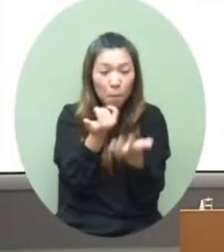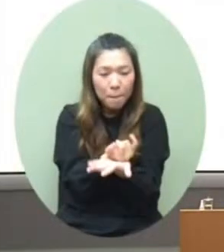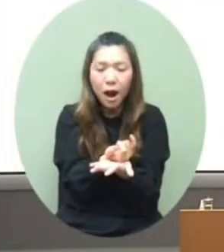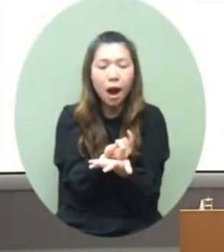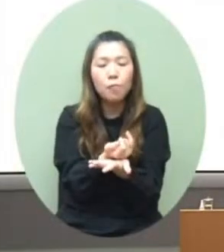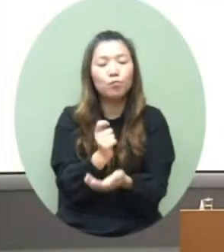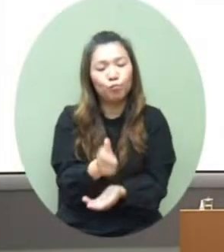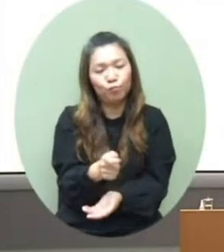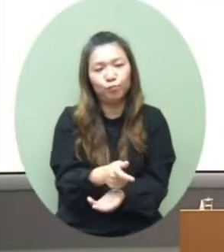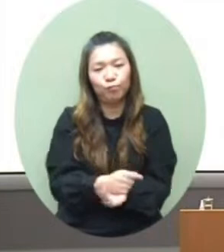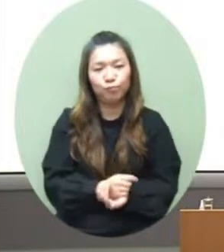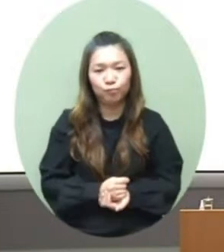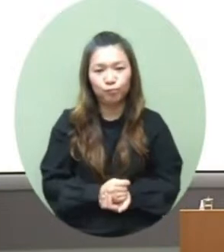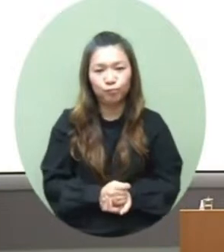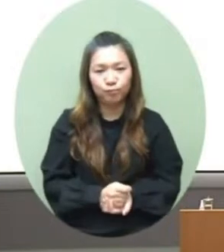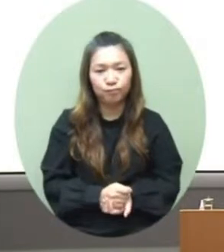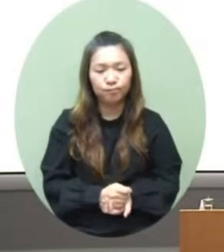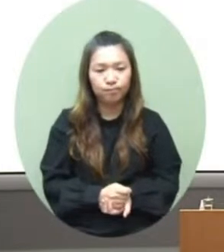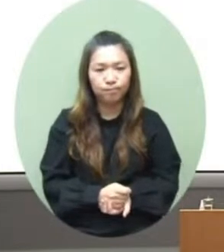Next question.